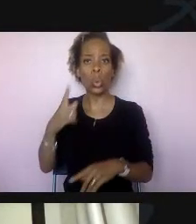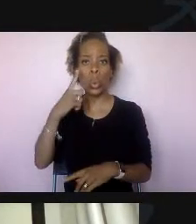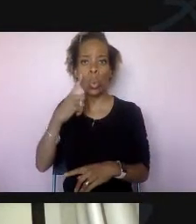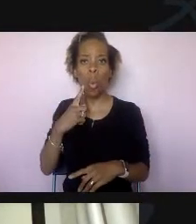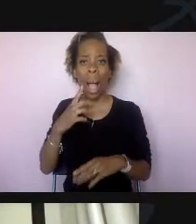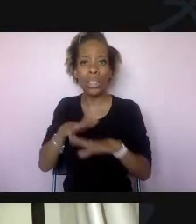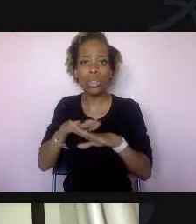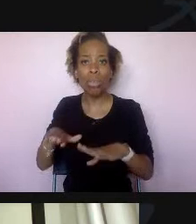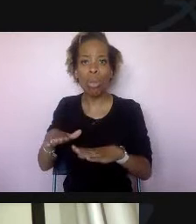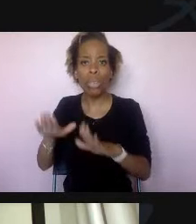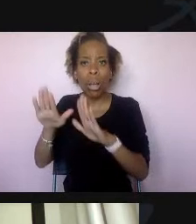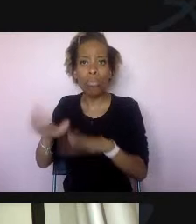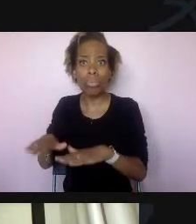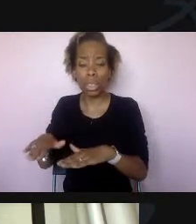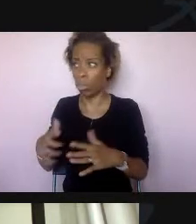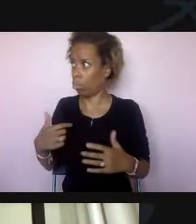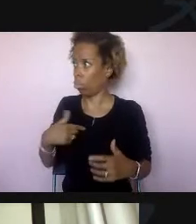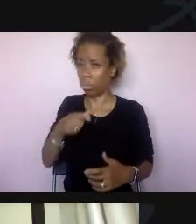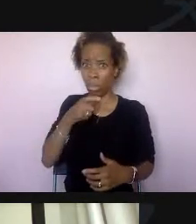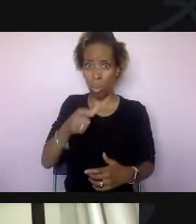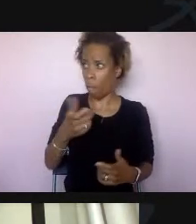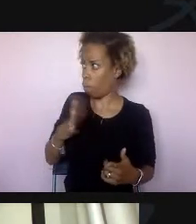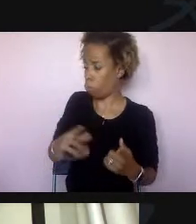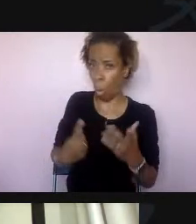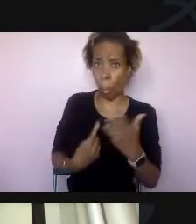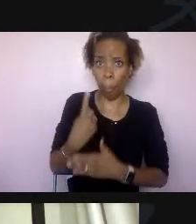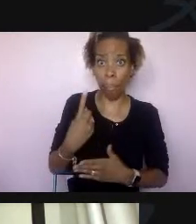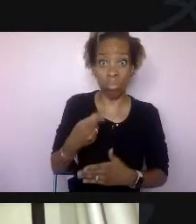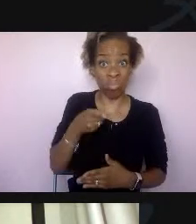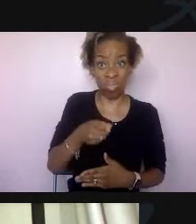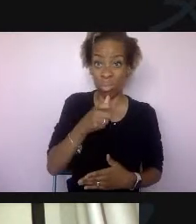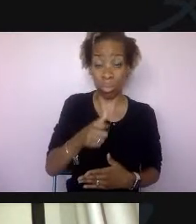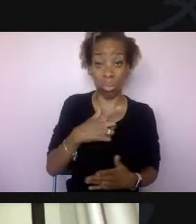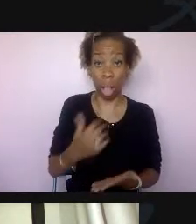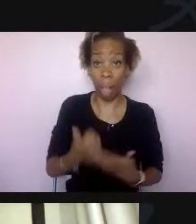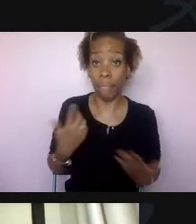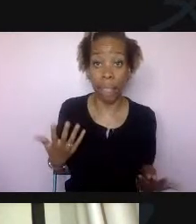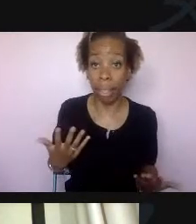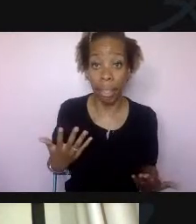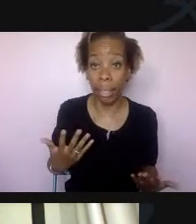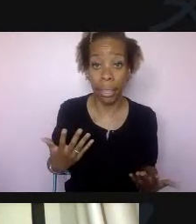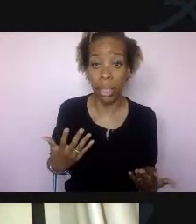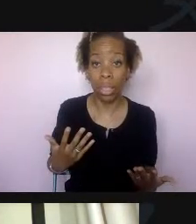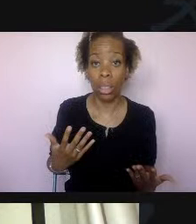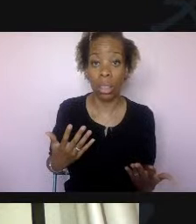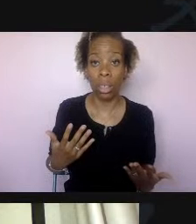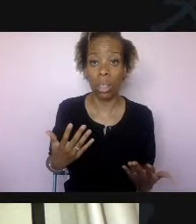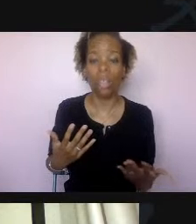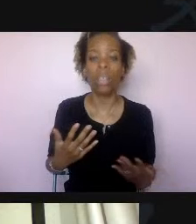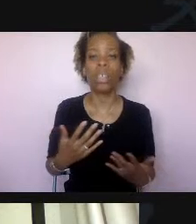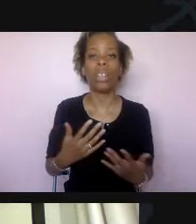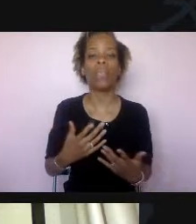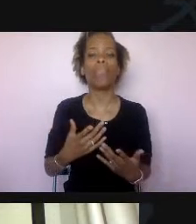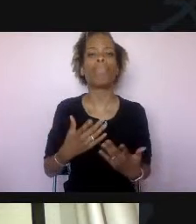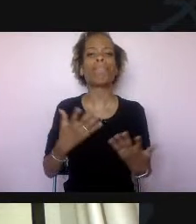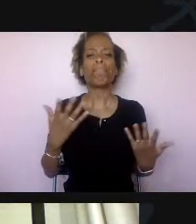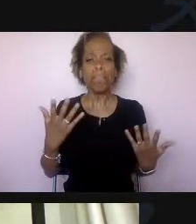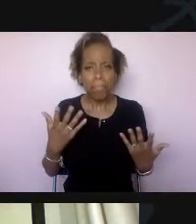don't know how it got into the system in the first place, but it's not helpful. It's not helpful when we're looking at